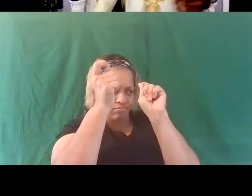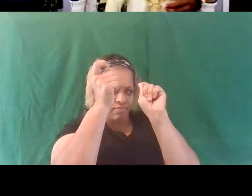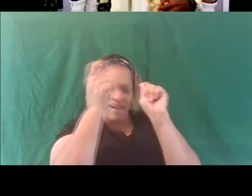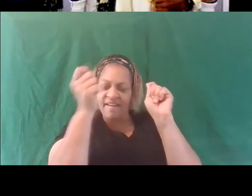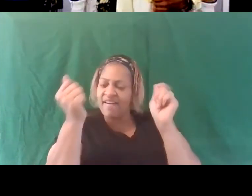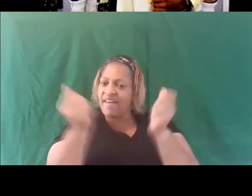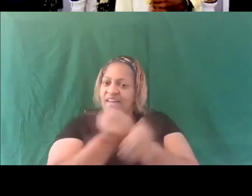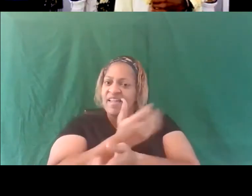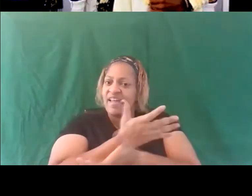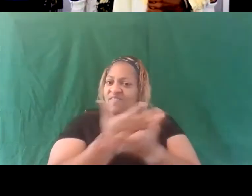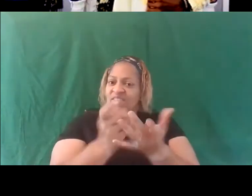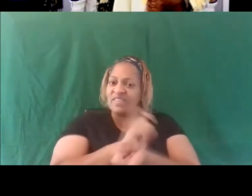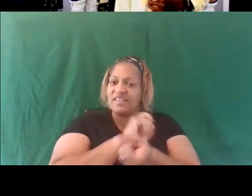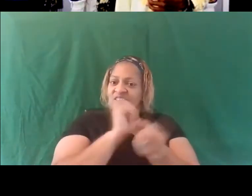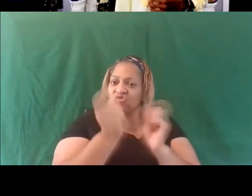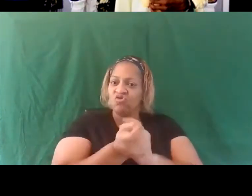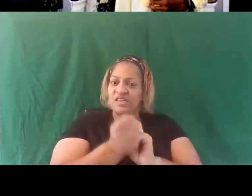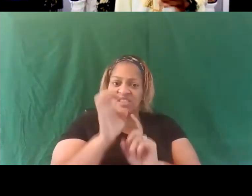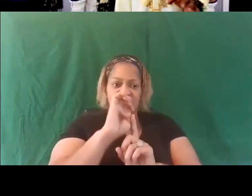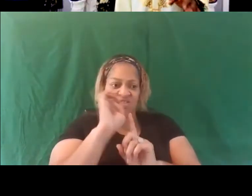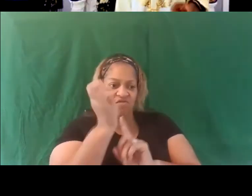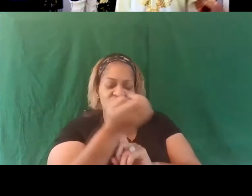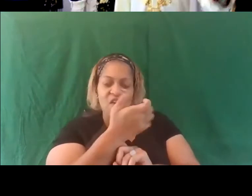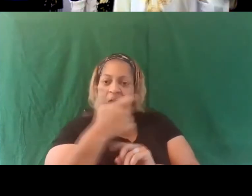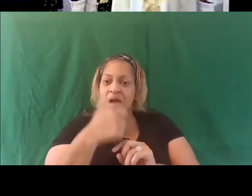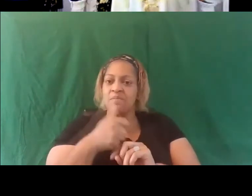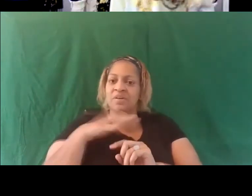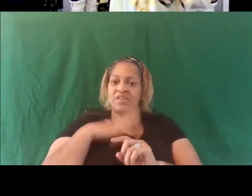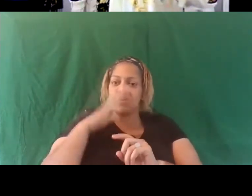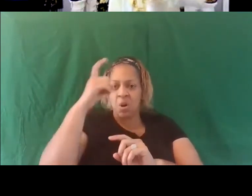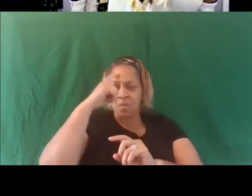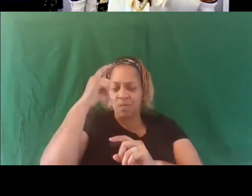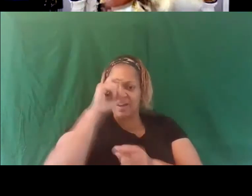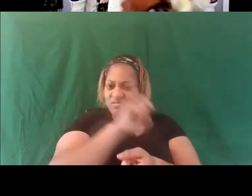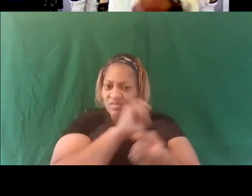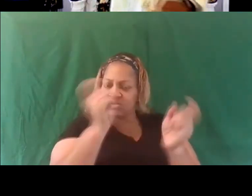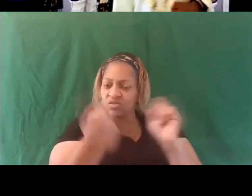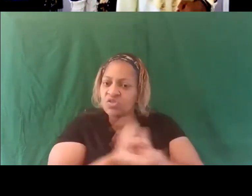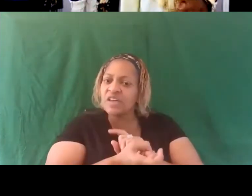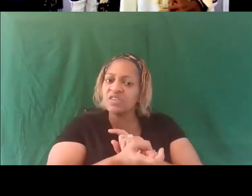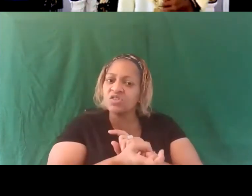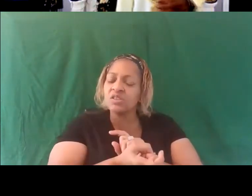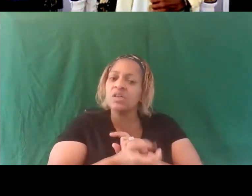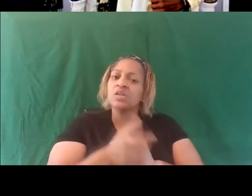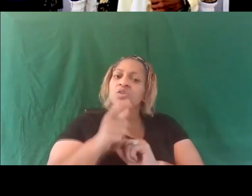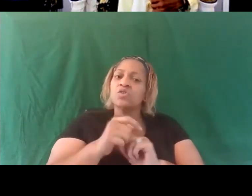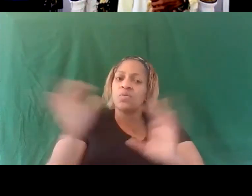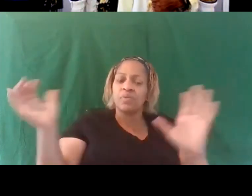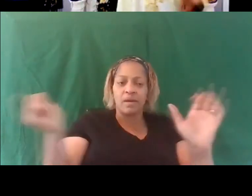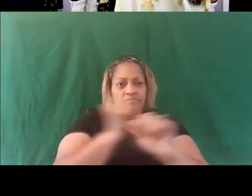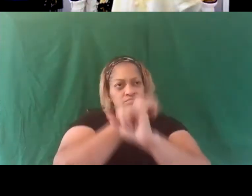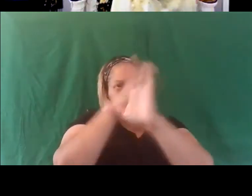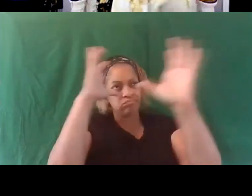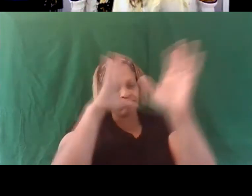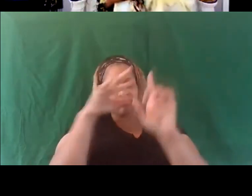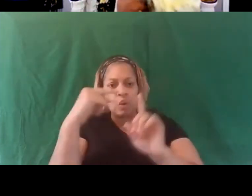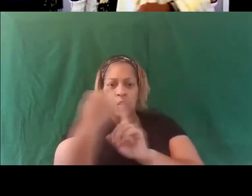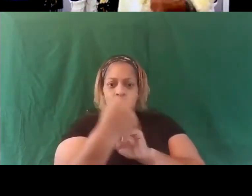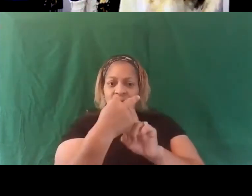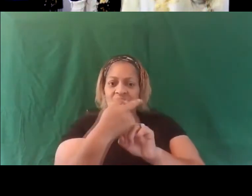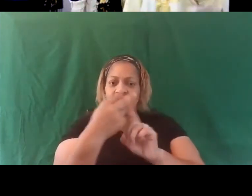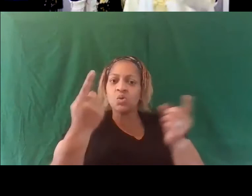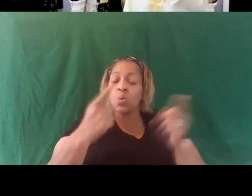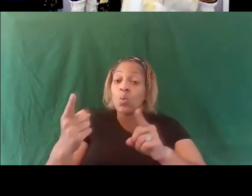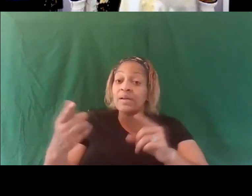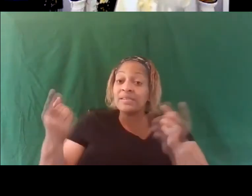shifts and changes. So the question isn't so much what is going on in our lives, but how do we approach